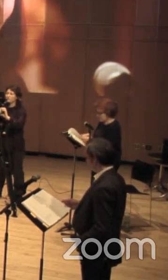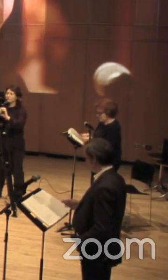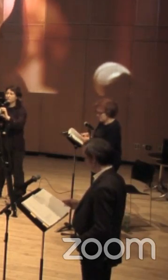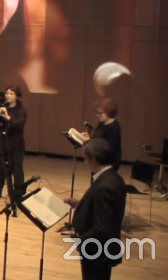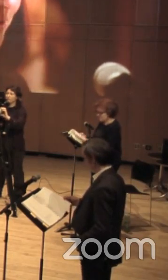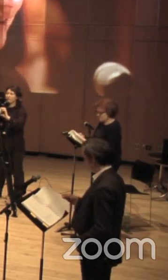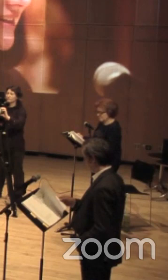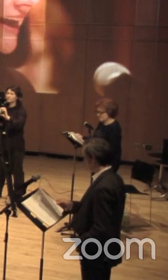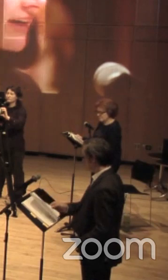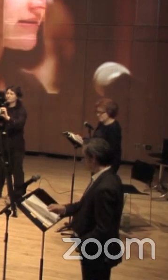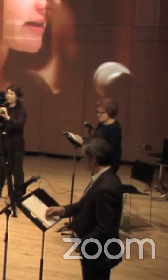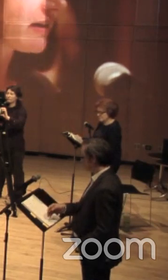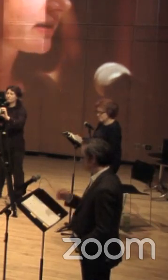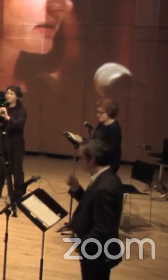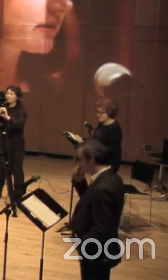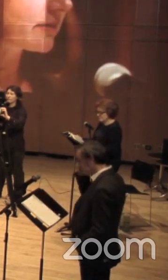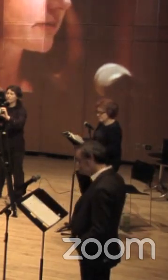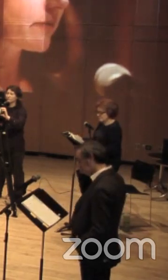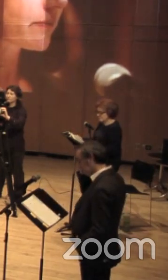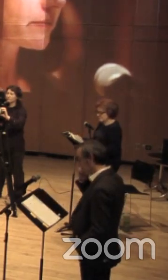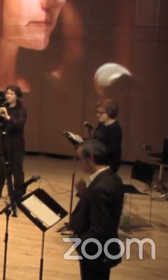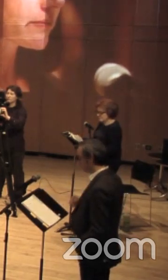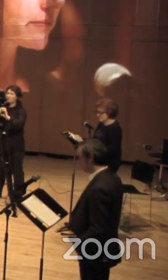and the sky was his hand